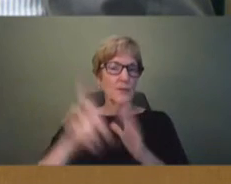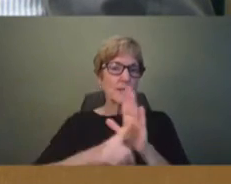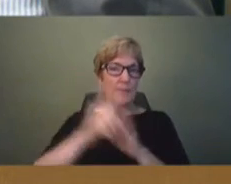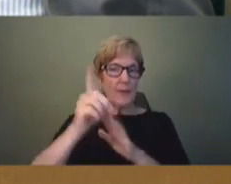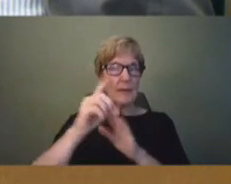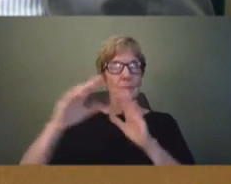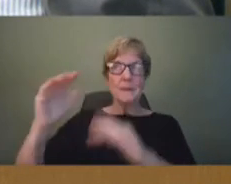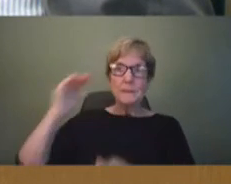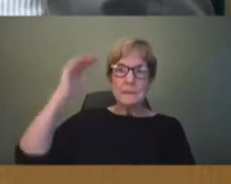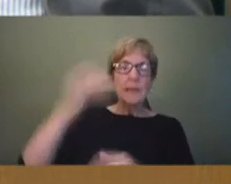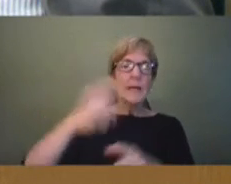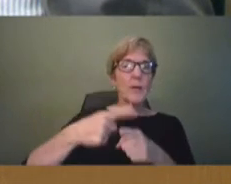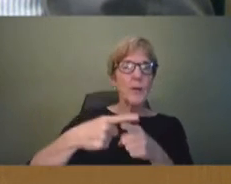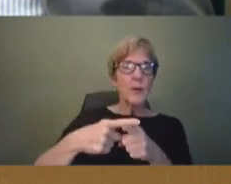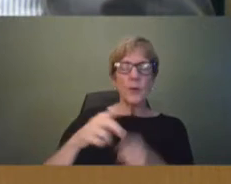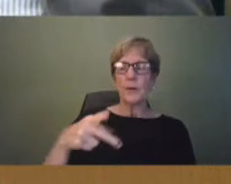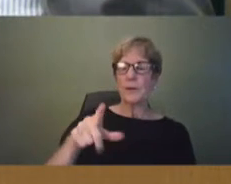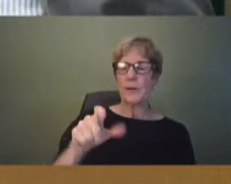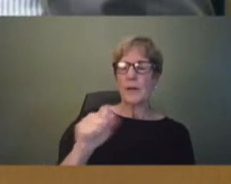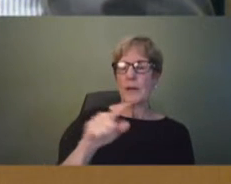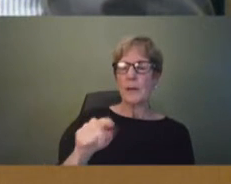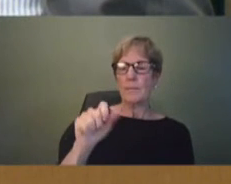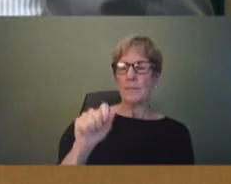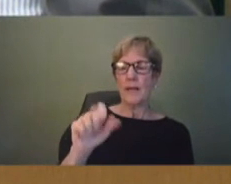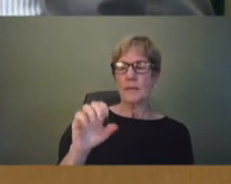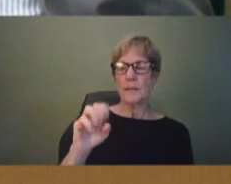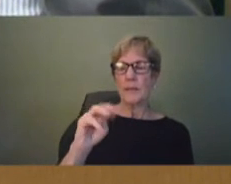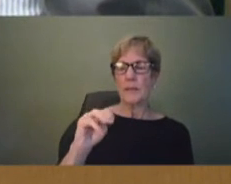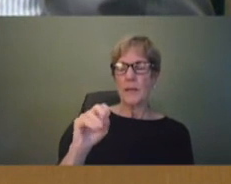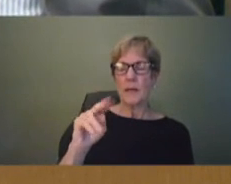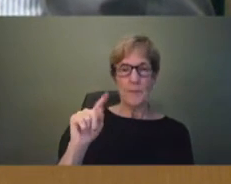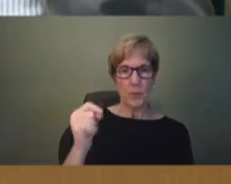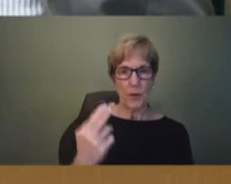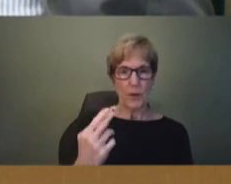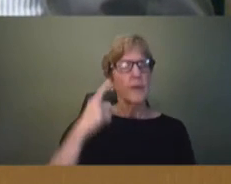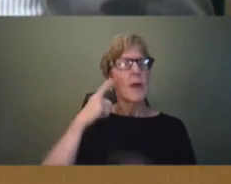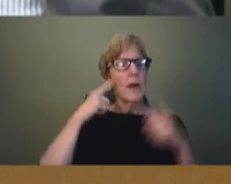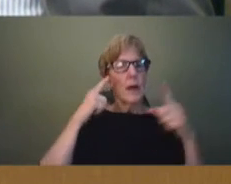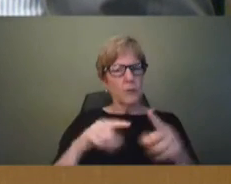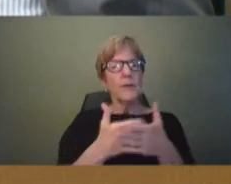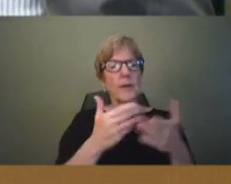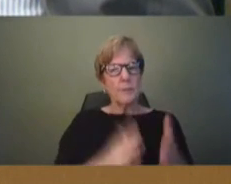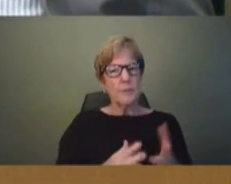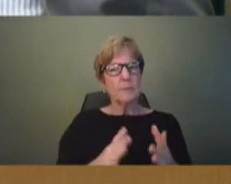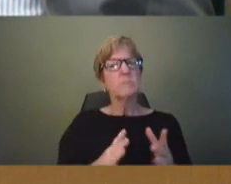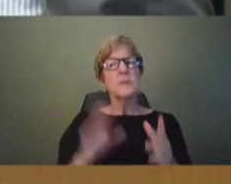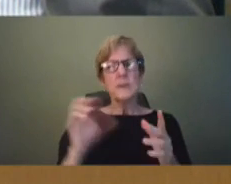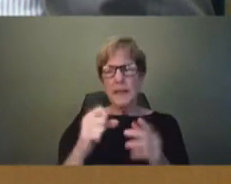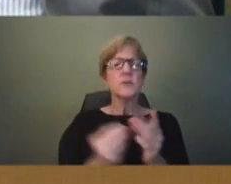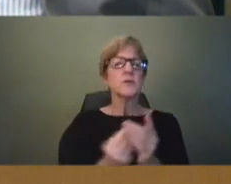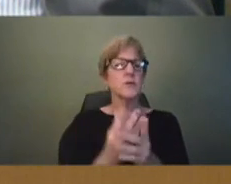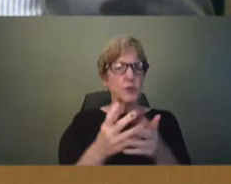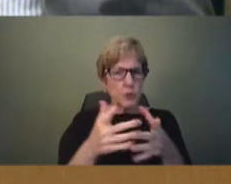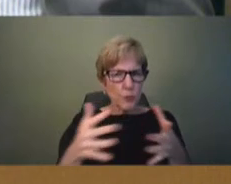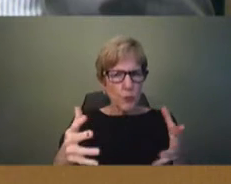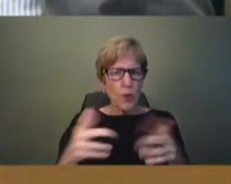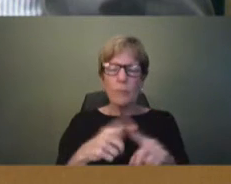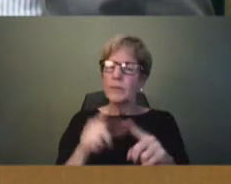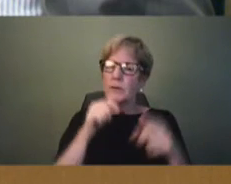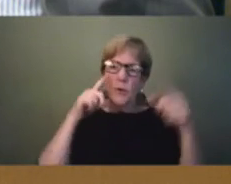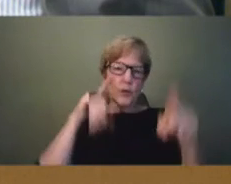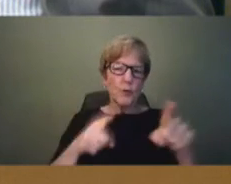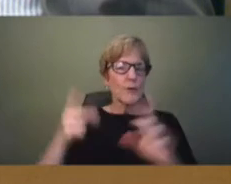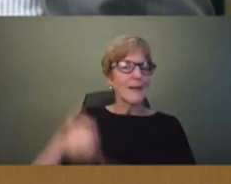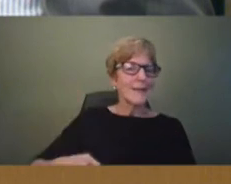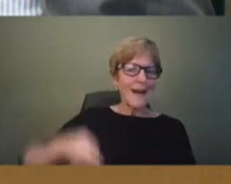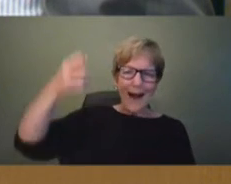corner of Plaza and Commonwealth um we agree that the neighborhood should continue to grow but we also don't agree at the height that it's